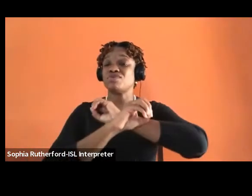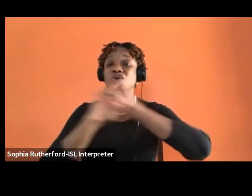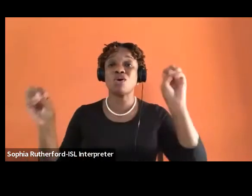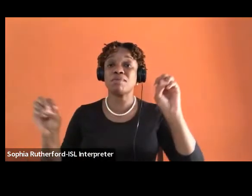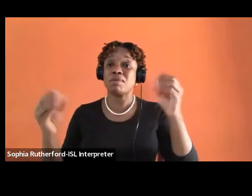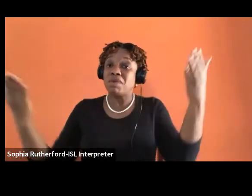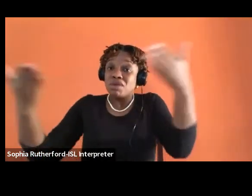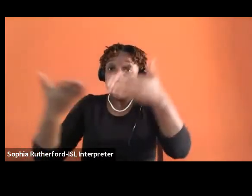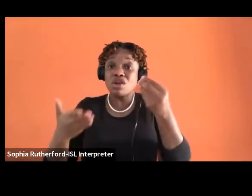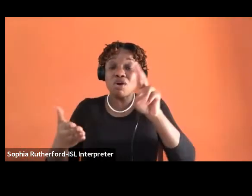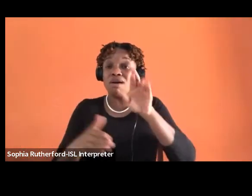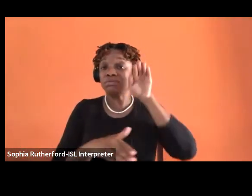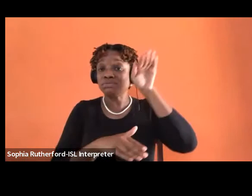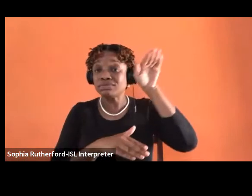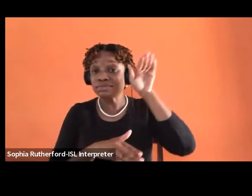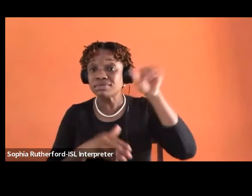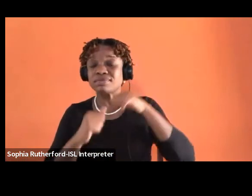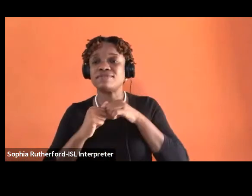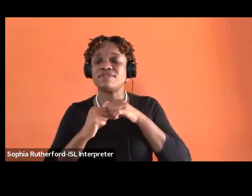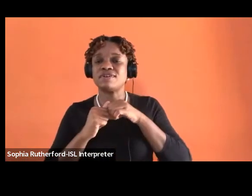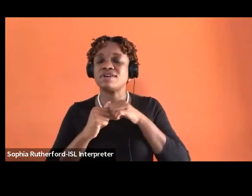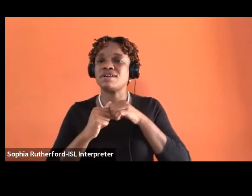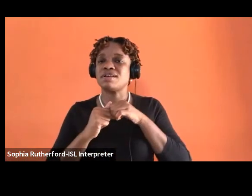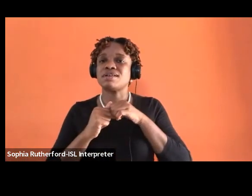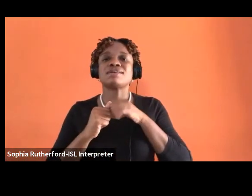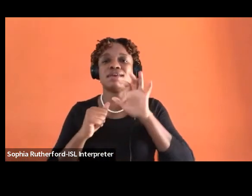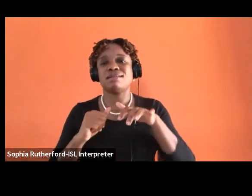and so this impacts them negatively.